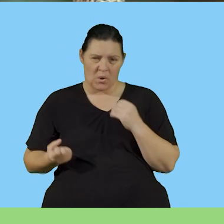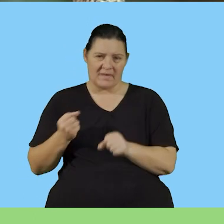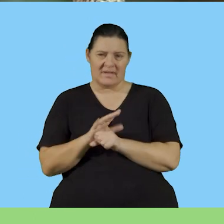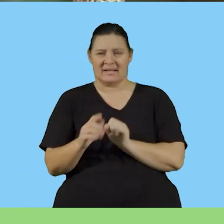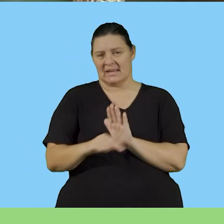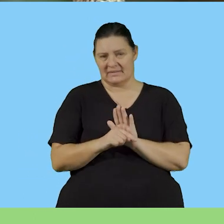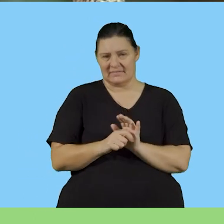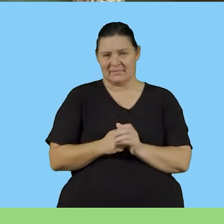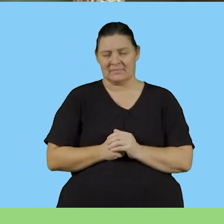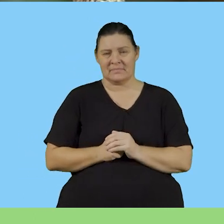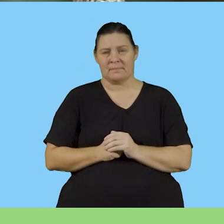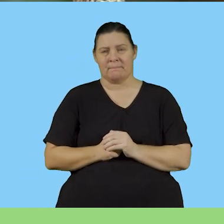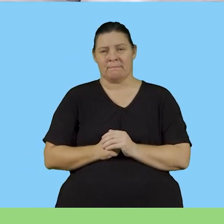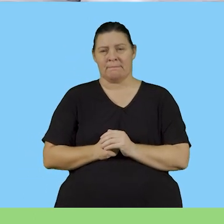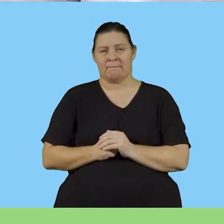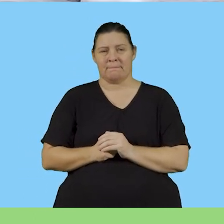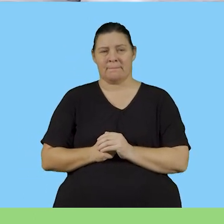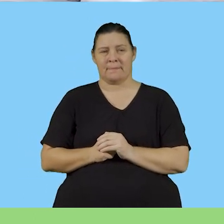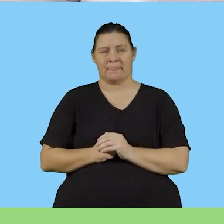both affected negatively.